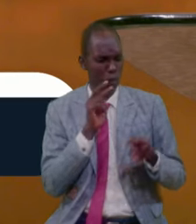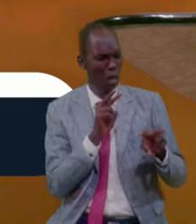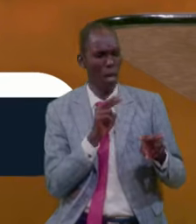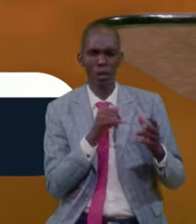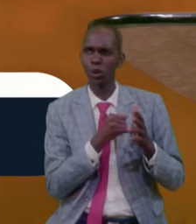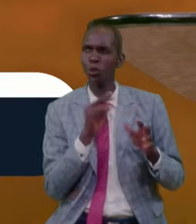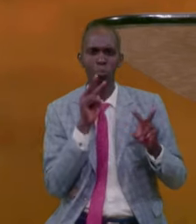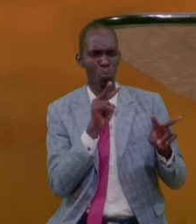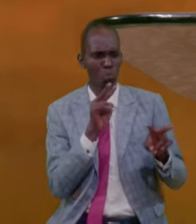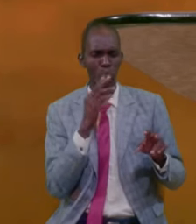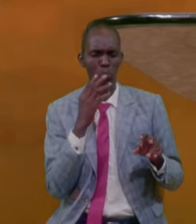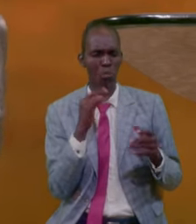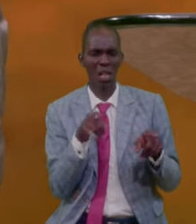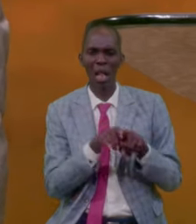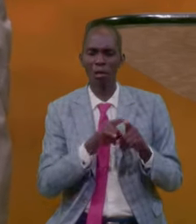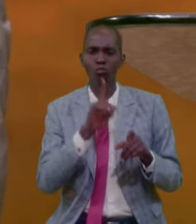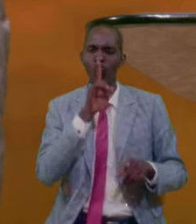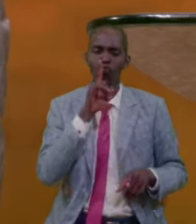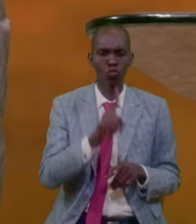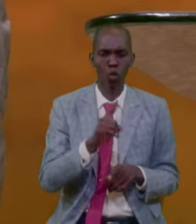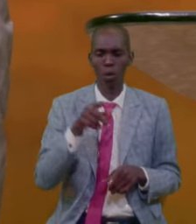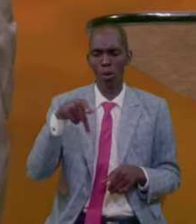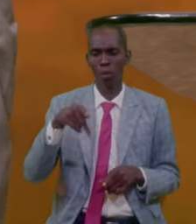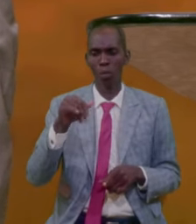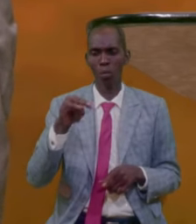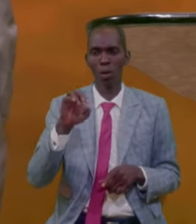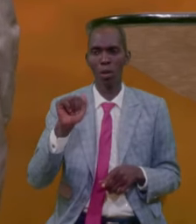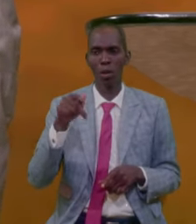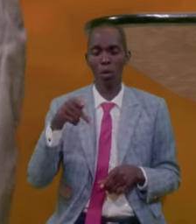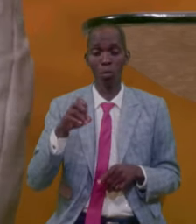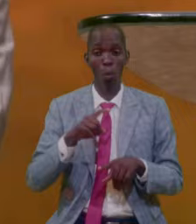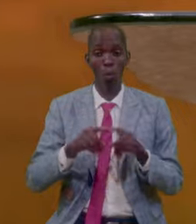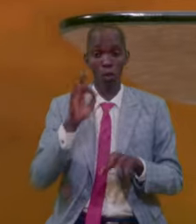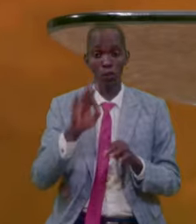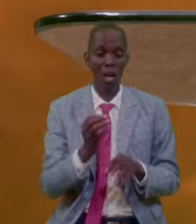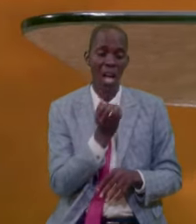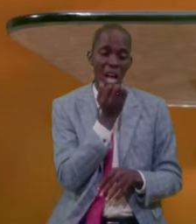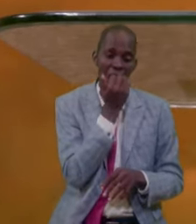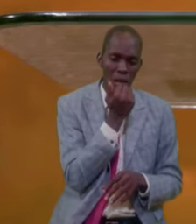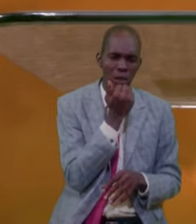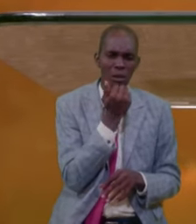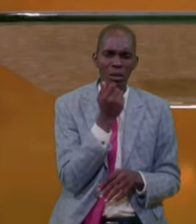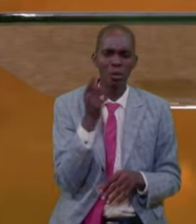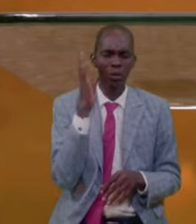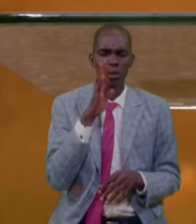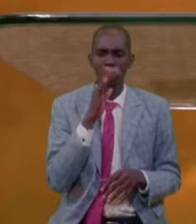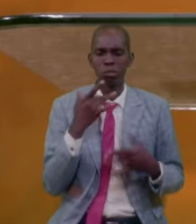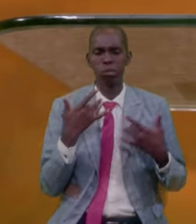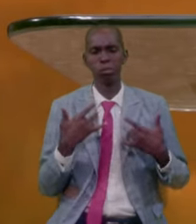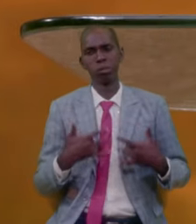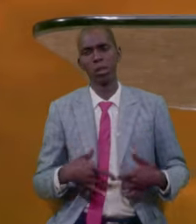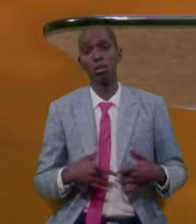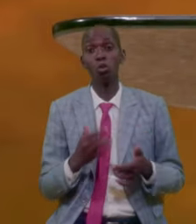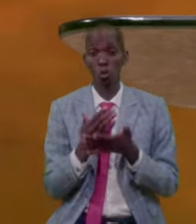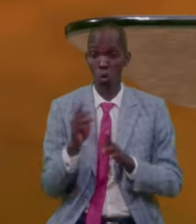but is superficial. A bite will disappoint you. There are people that have a fruit like